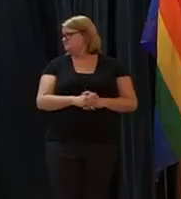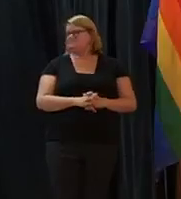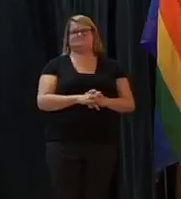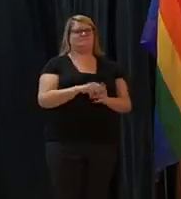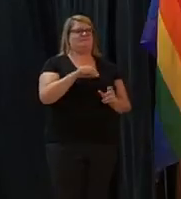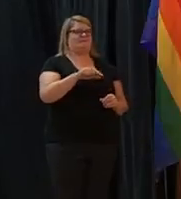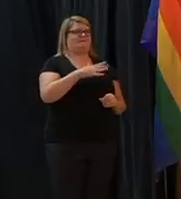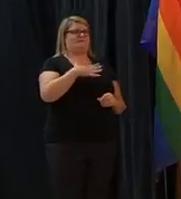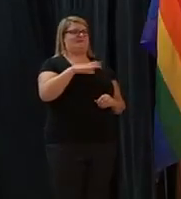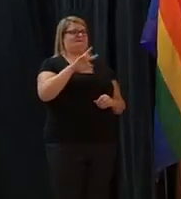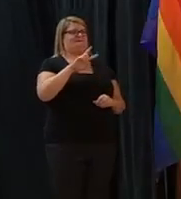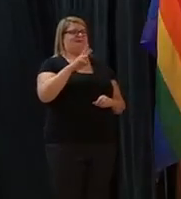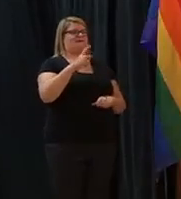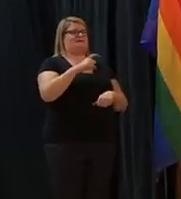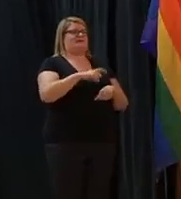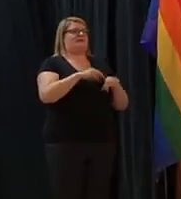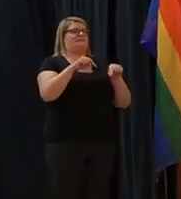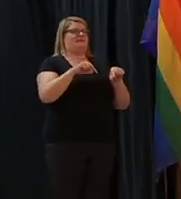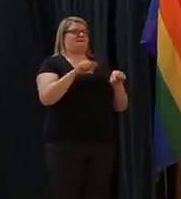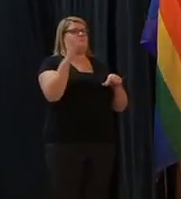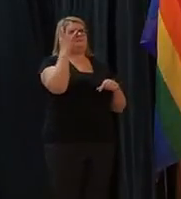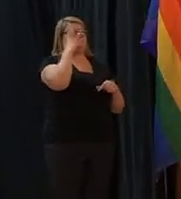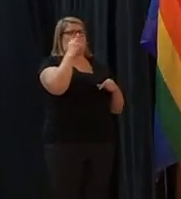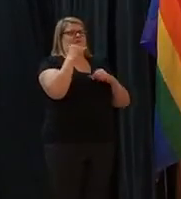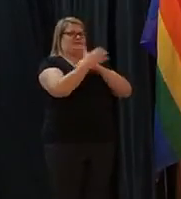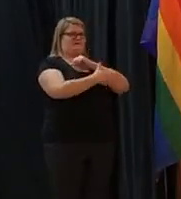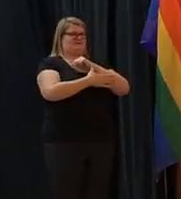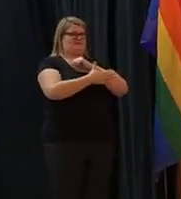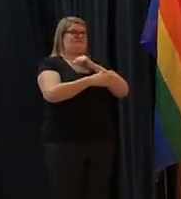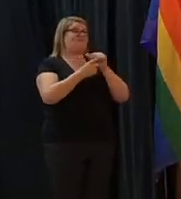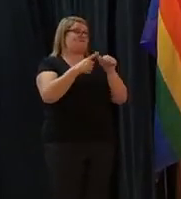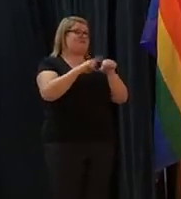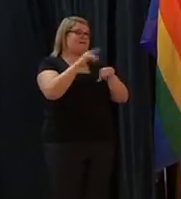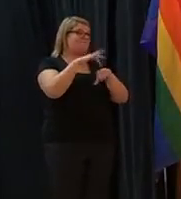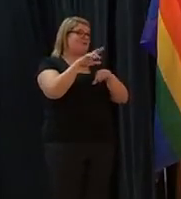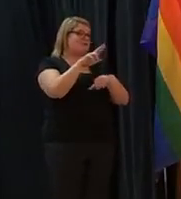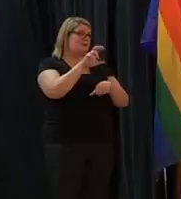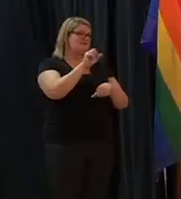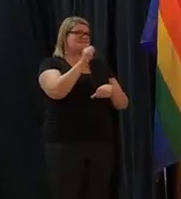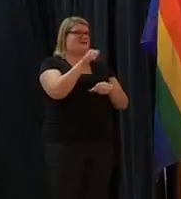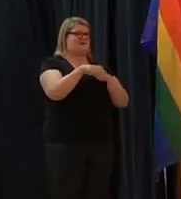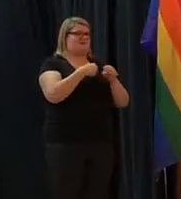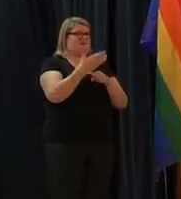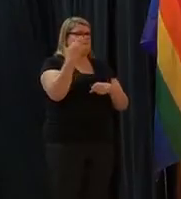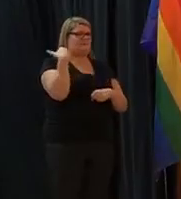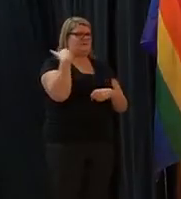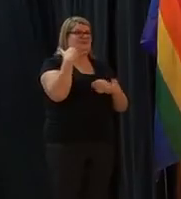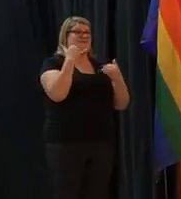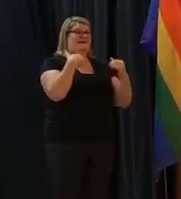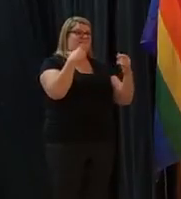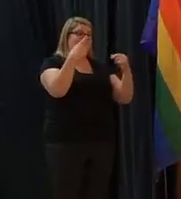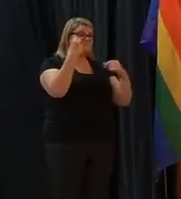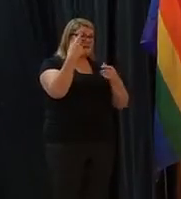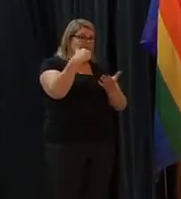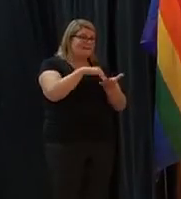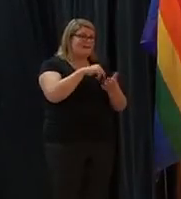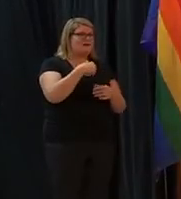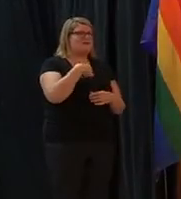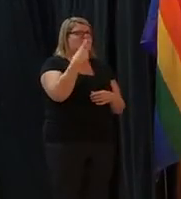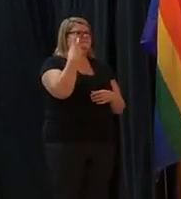This is my second time in this beautiful country. My first time was about 10 years ago. And coming back now, I can